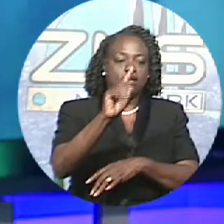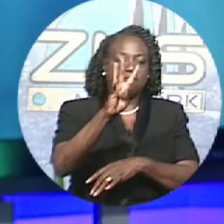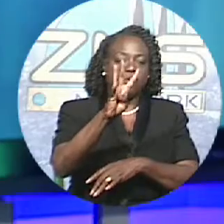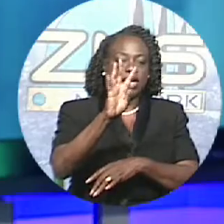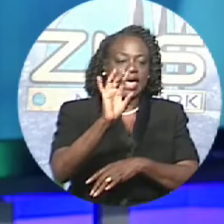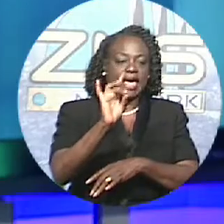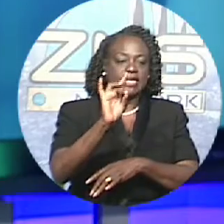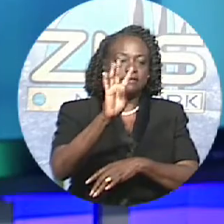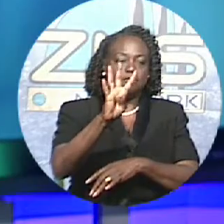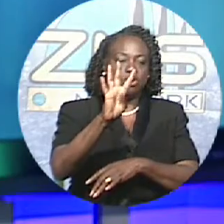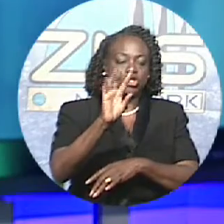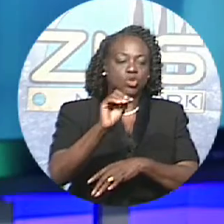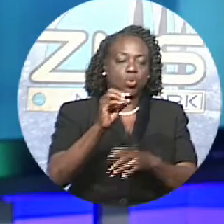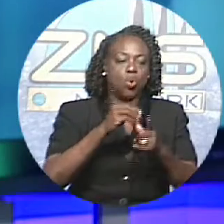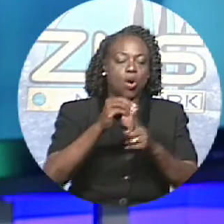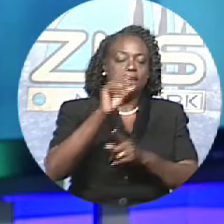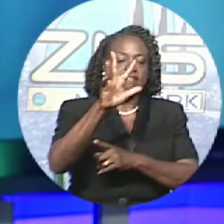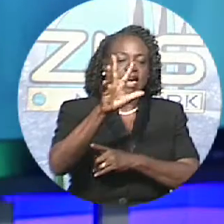601-4842 or